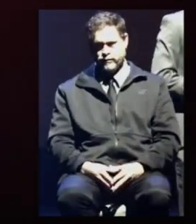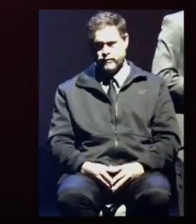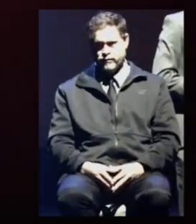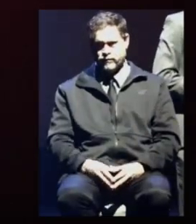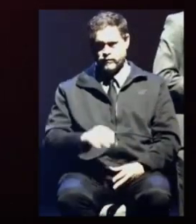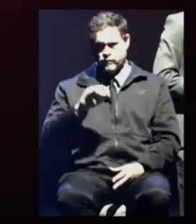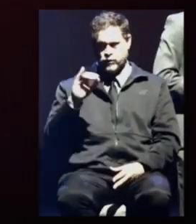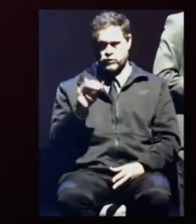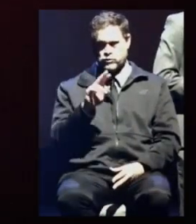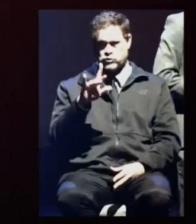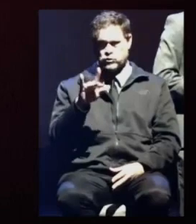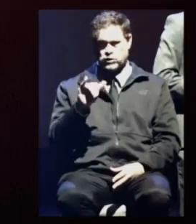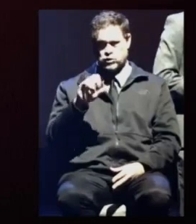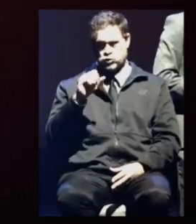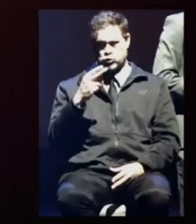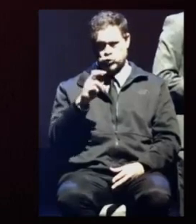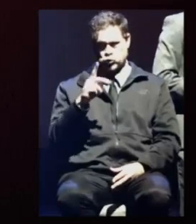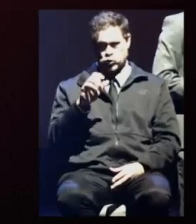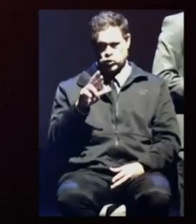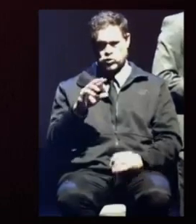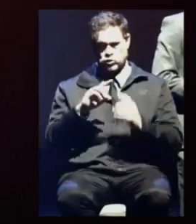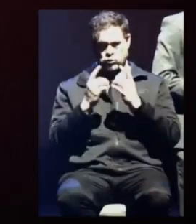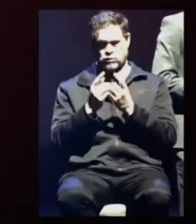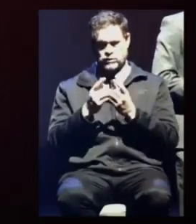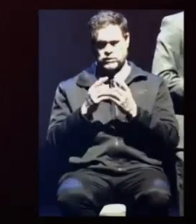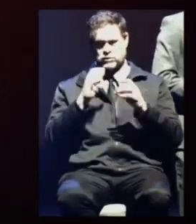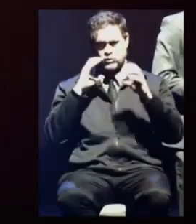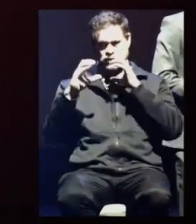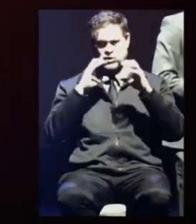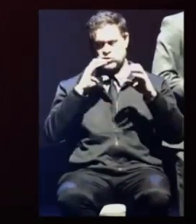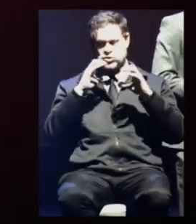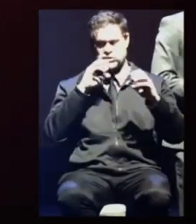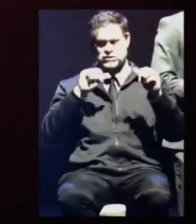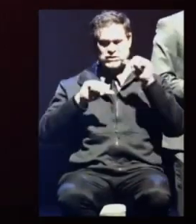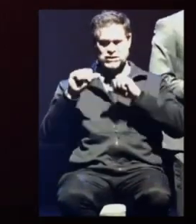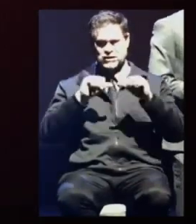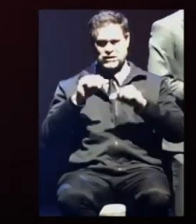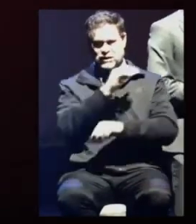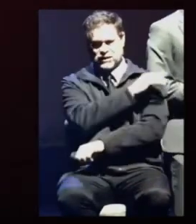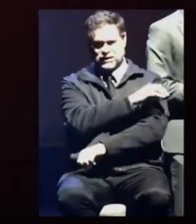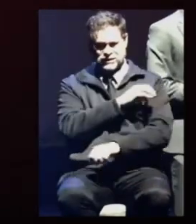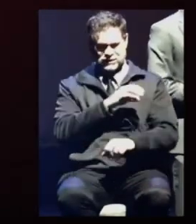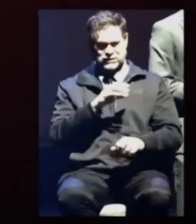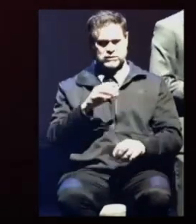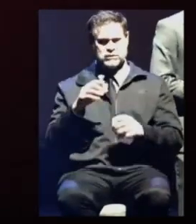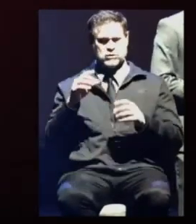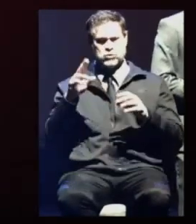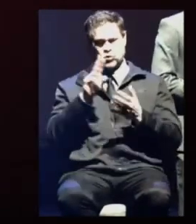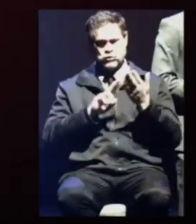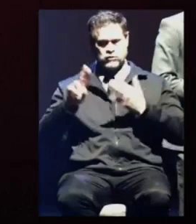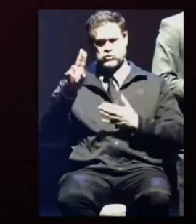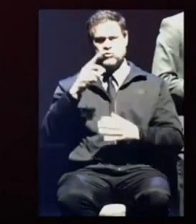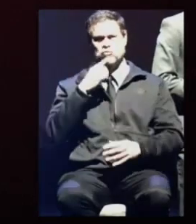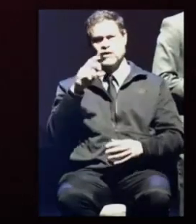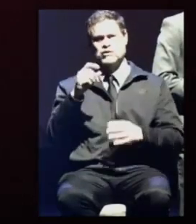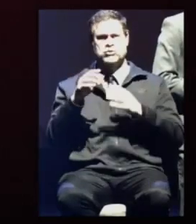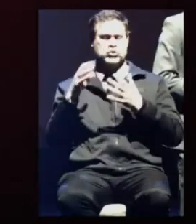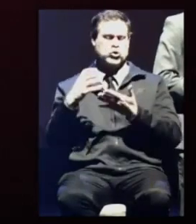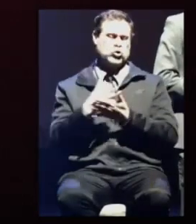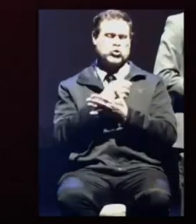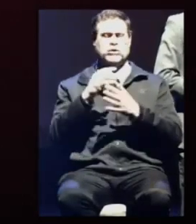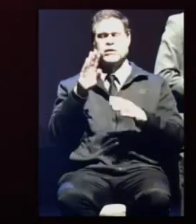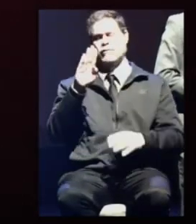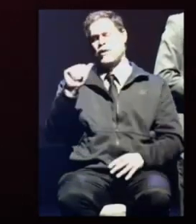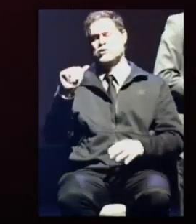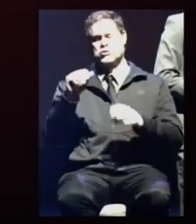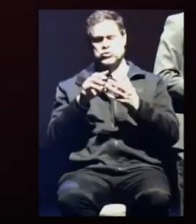Julia Schuler is the Department of Communication Sciences and Disorders Clinic Director at the University of Redlands. She earned a bachelor's degree from